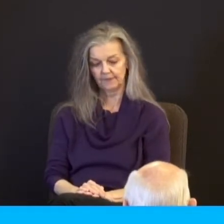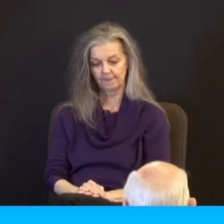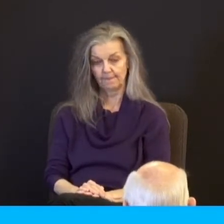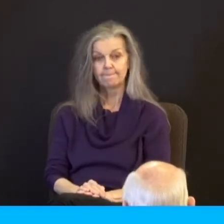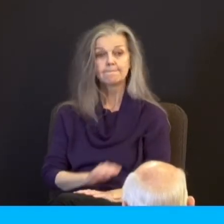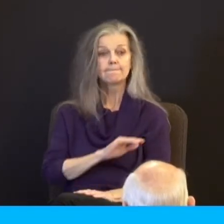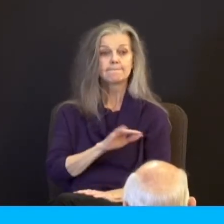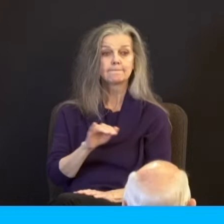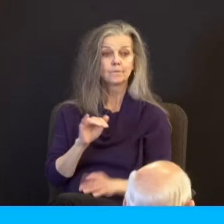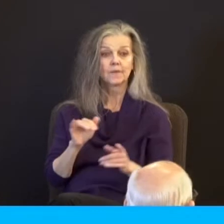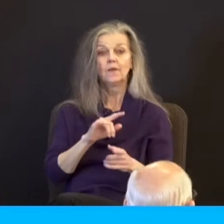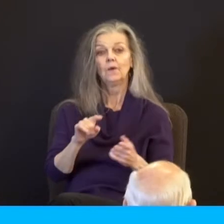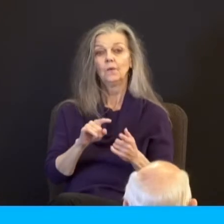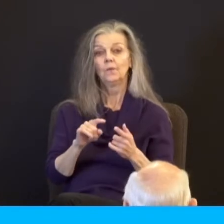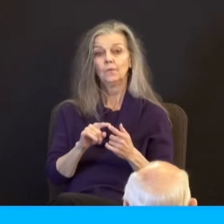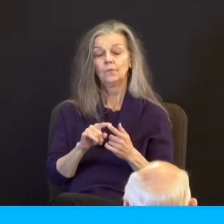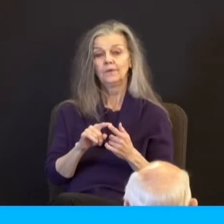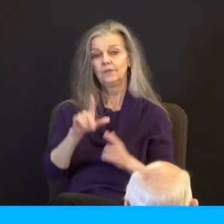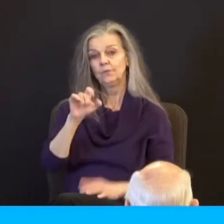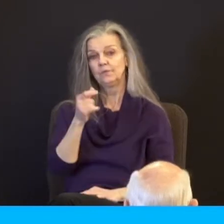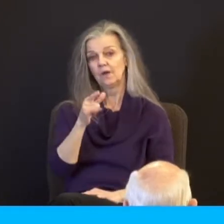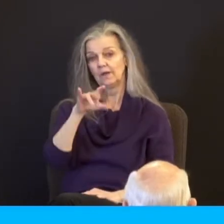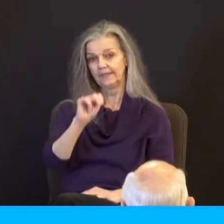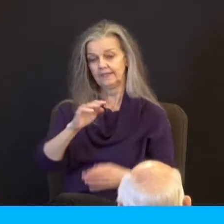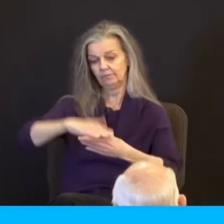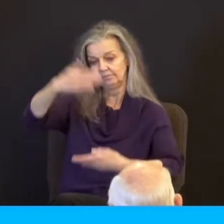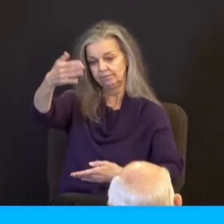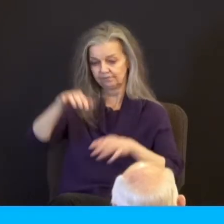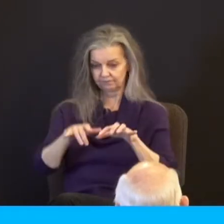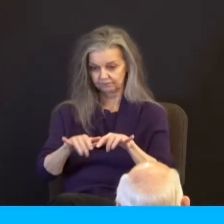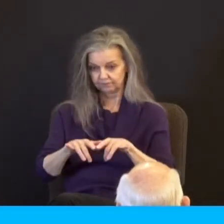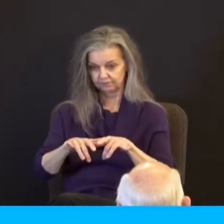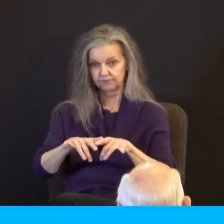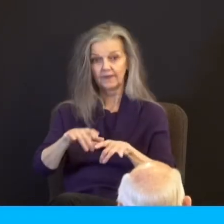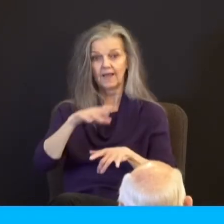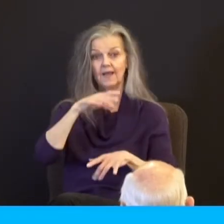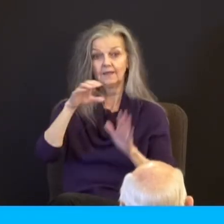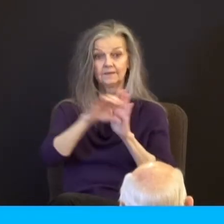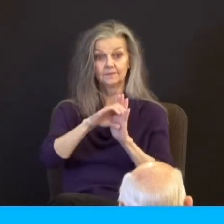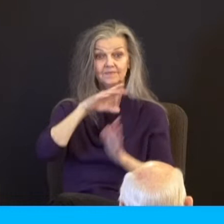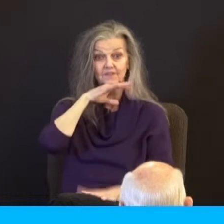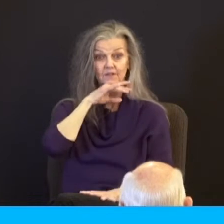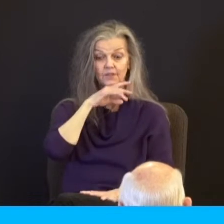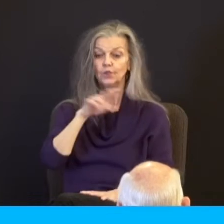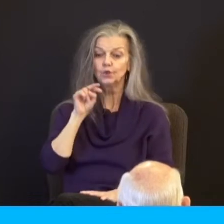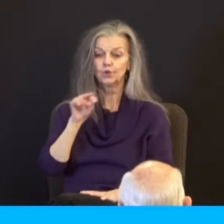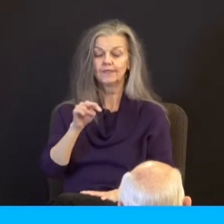Guys, when you log in and look at pornography, you're looking at somebody's daughter,